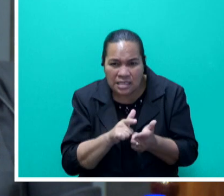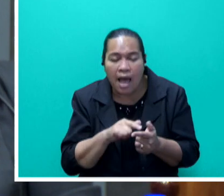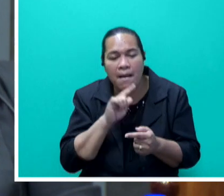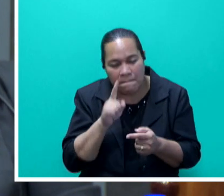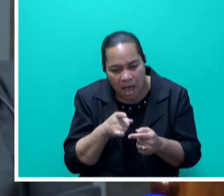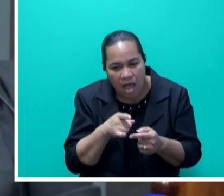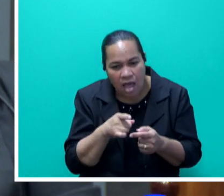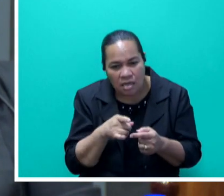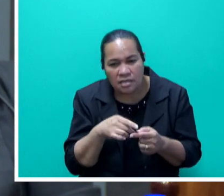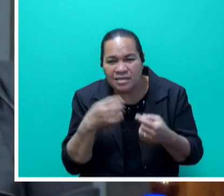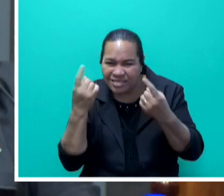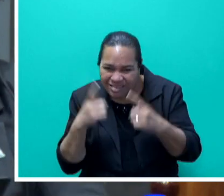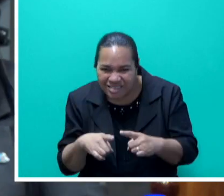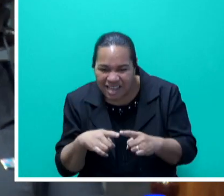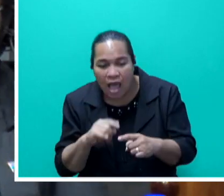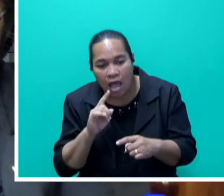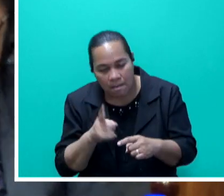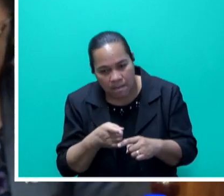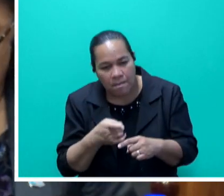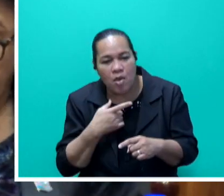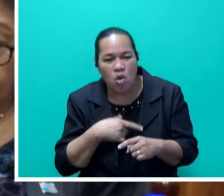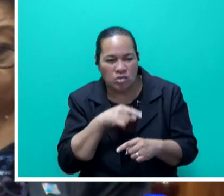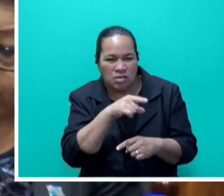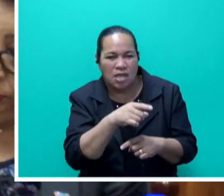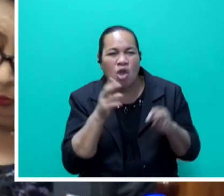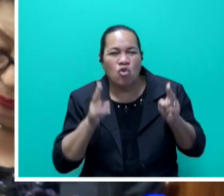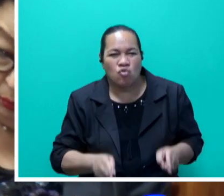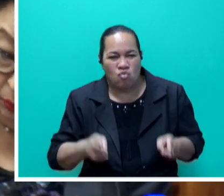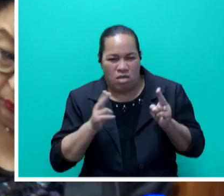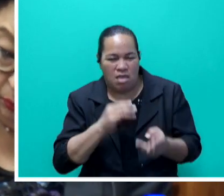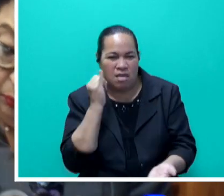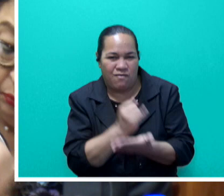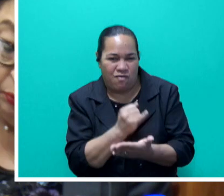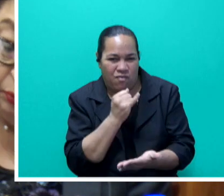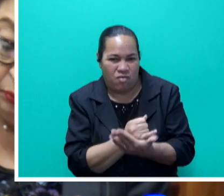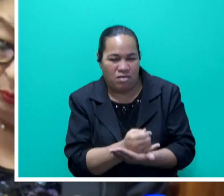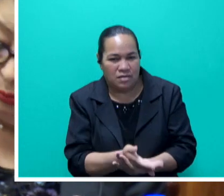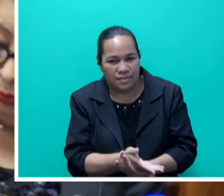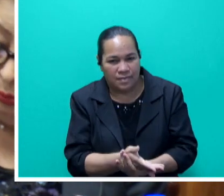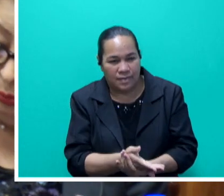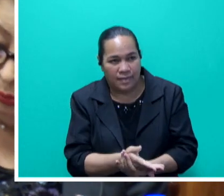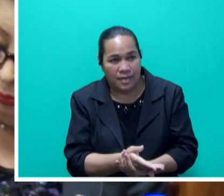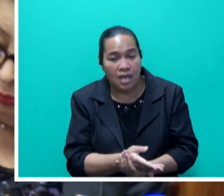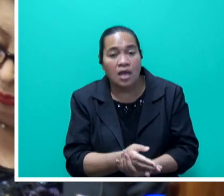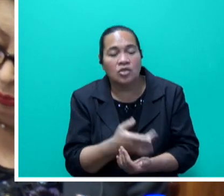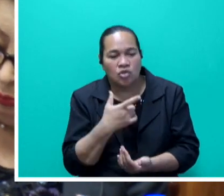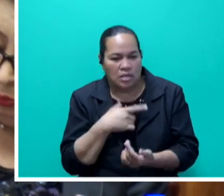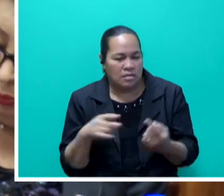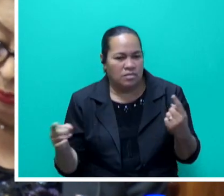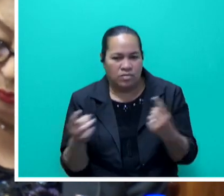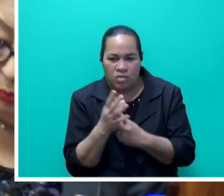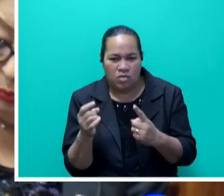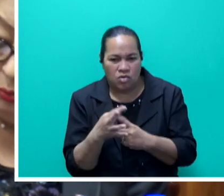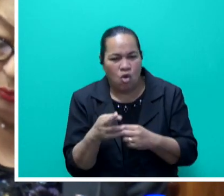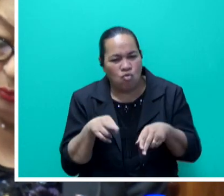and fatalities are actually attributed to human error. And therefore, as I said earlier, it's actually incumbent that road safety